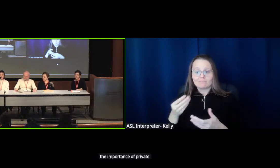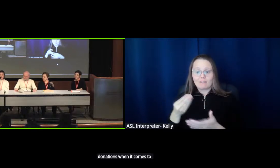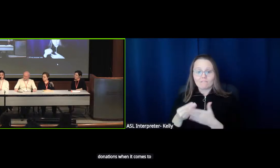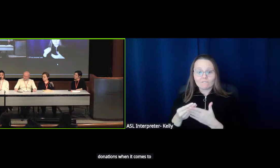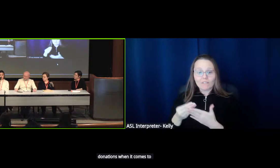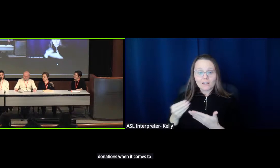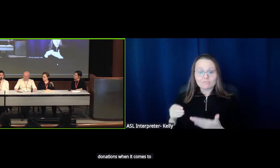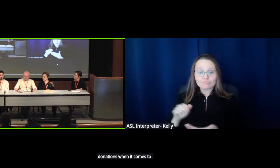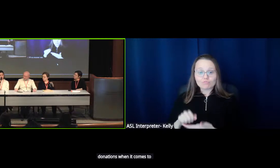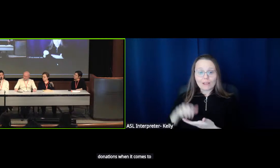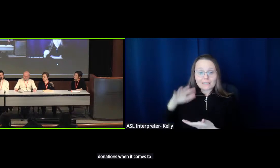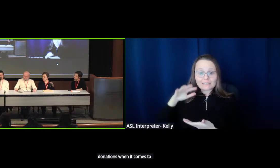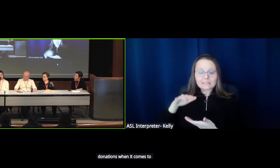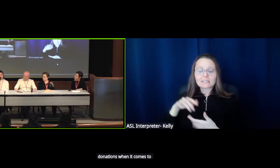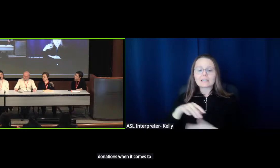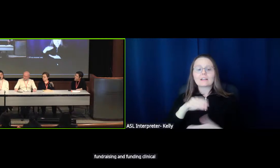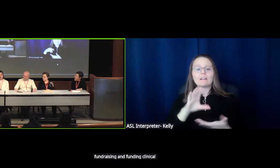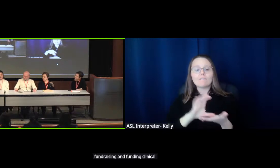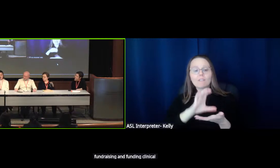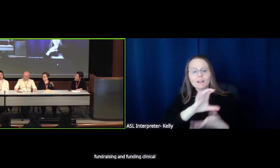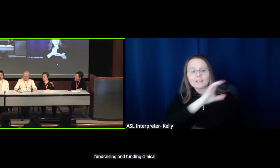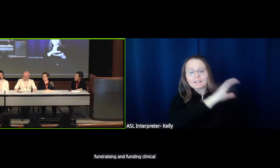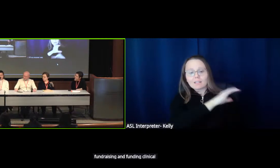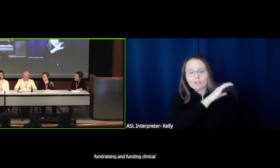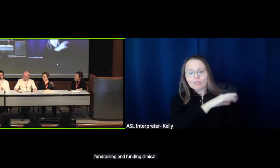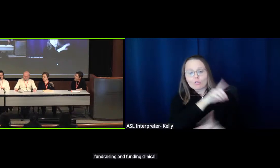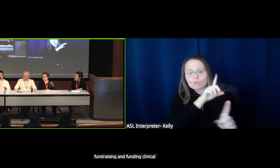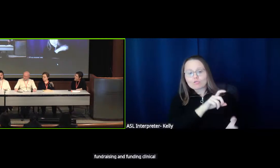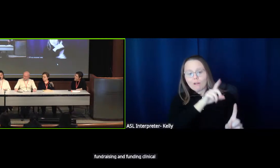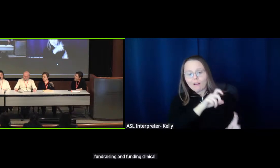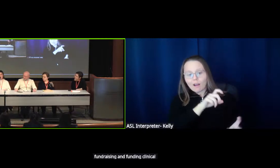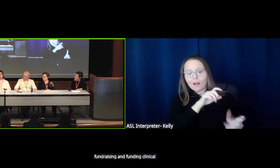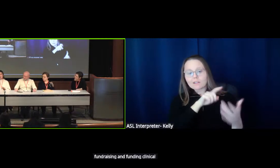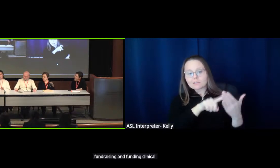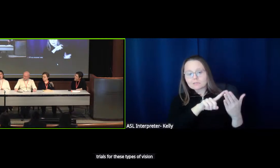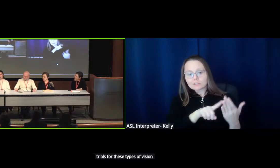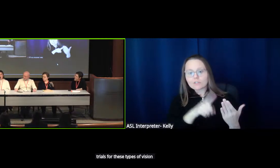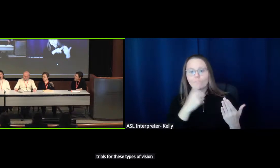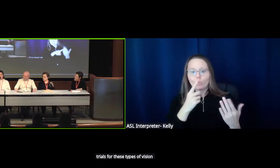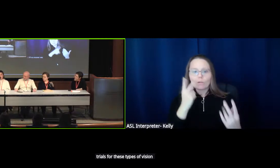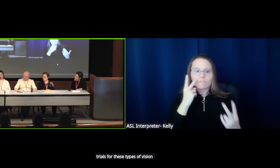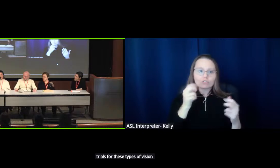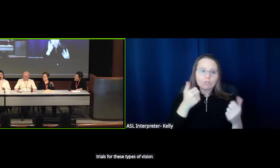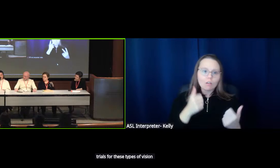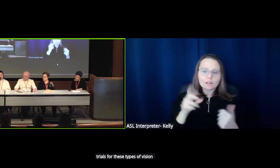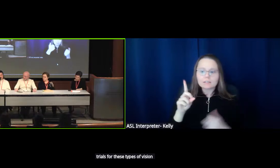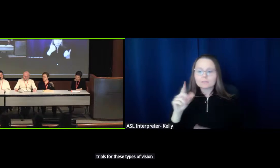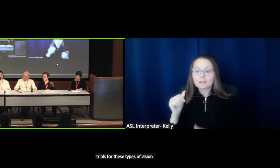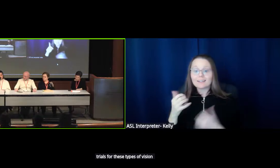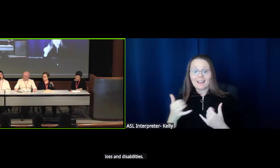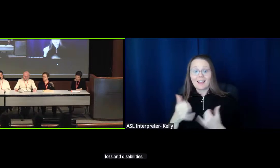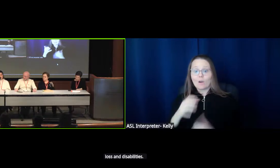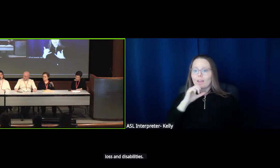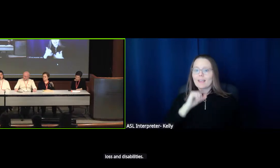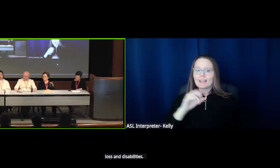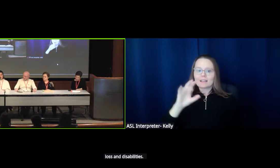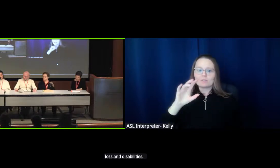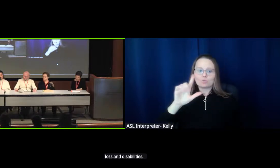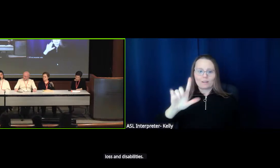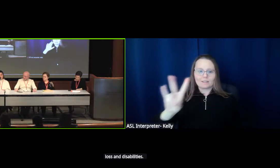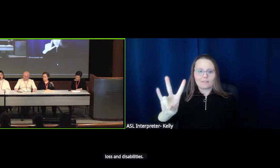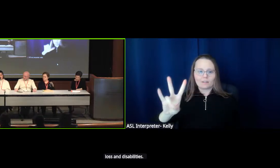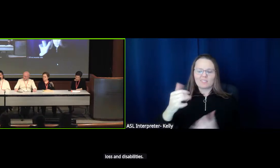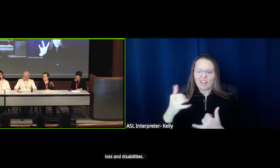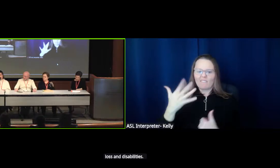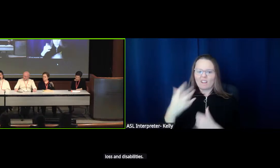funding clinical trials for these types of vision loss and disabilities. And I'm 27 now, so it's been about